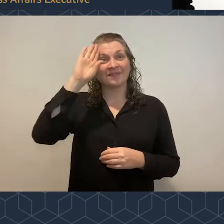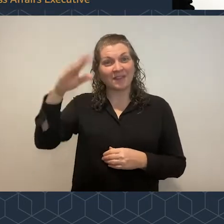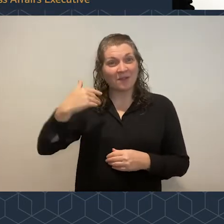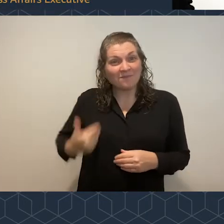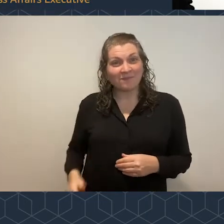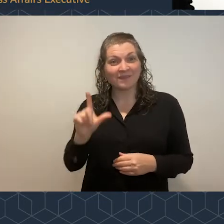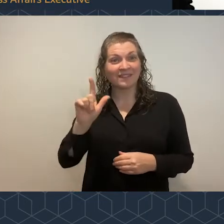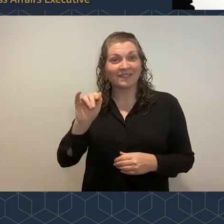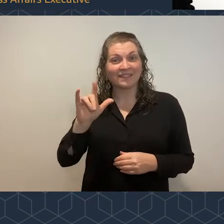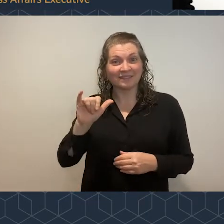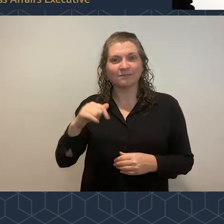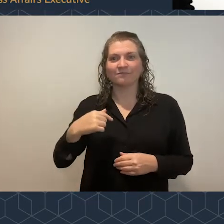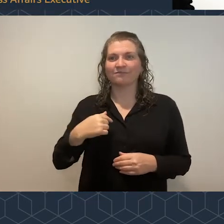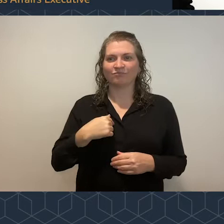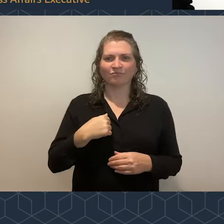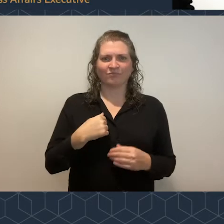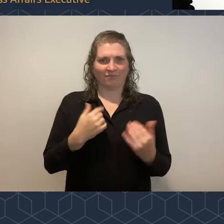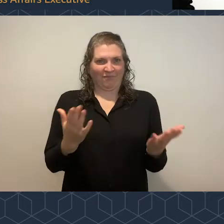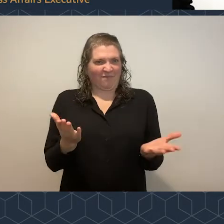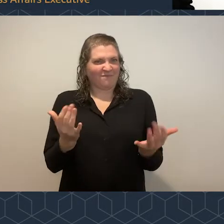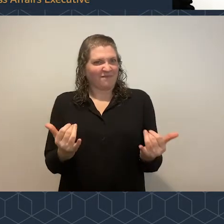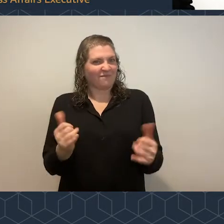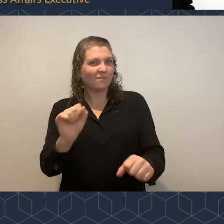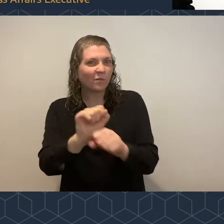Marjorie. Please feel free to provide your intros.